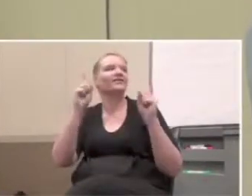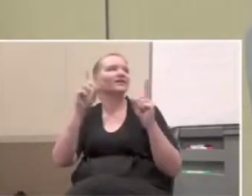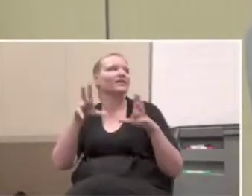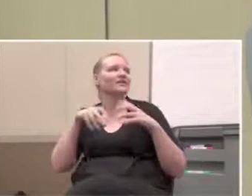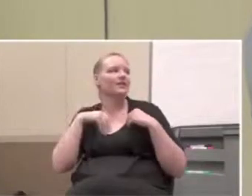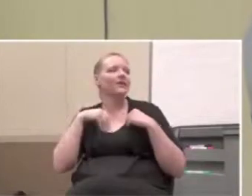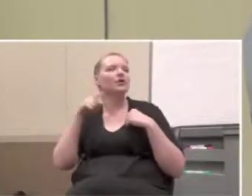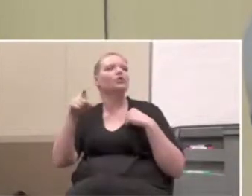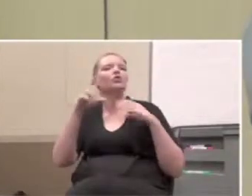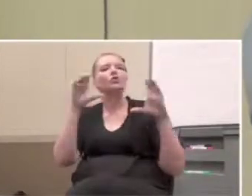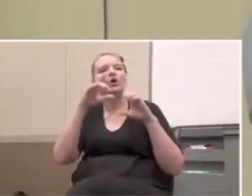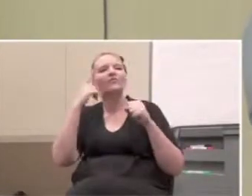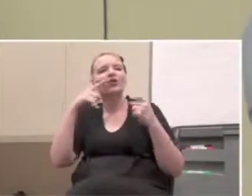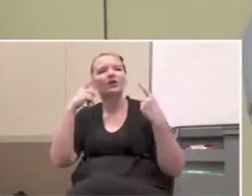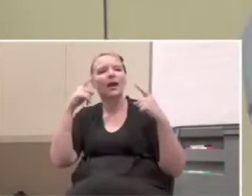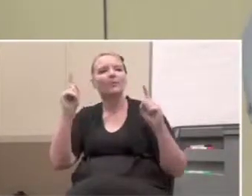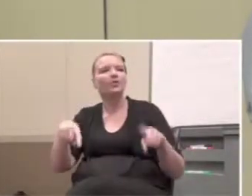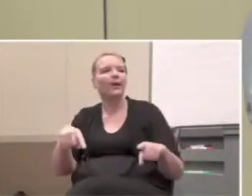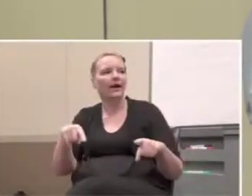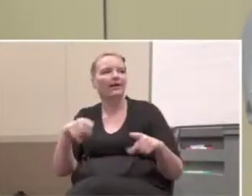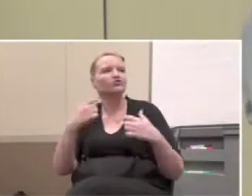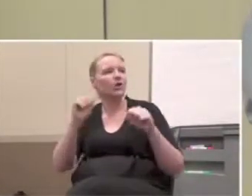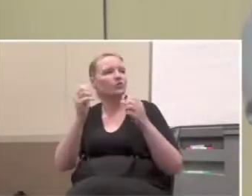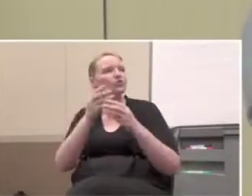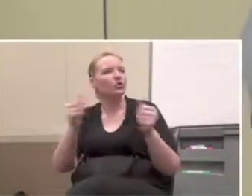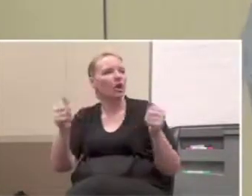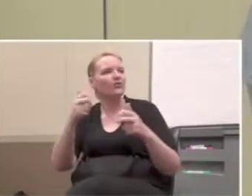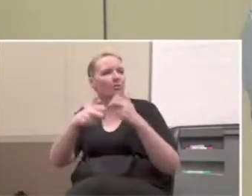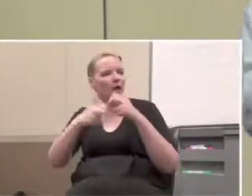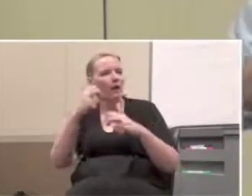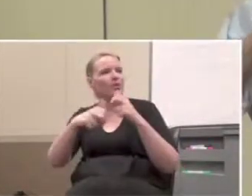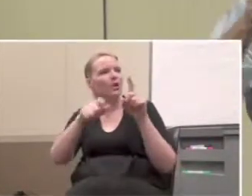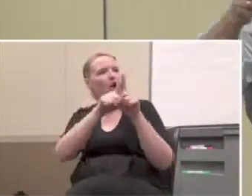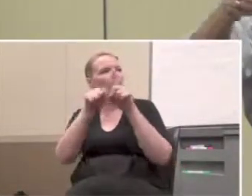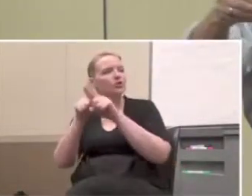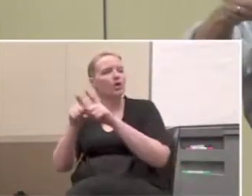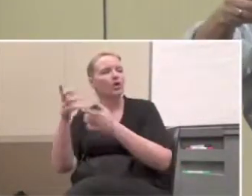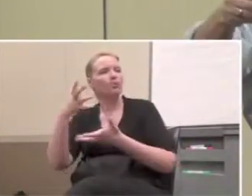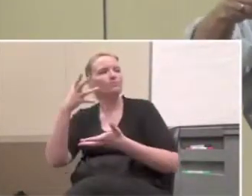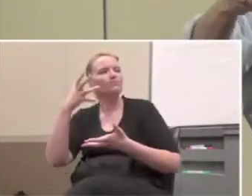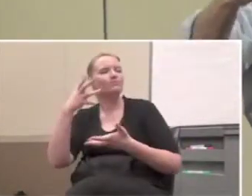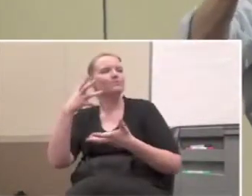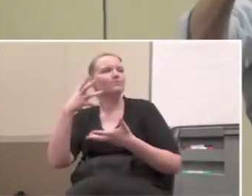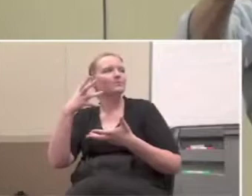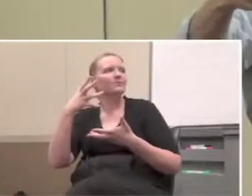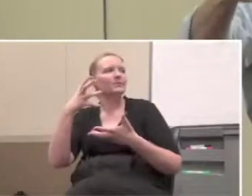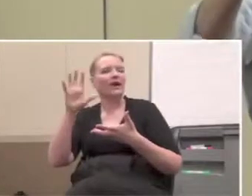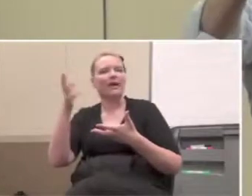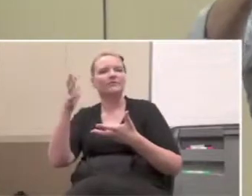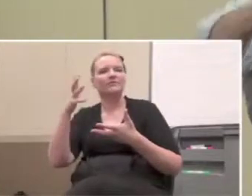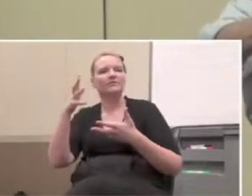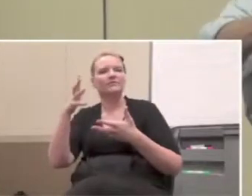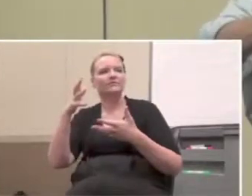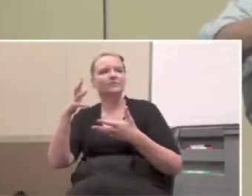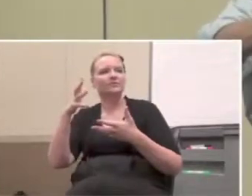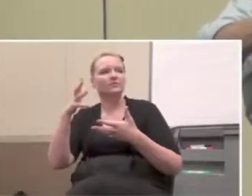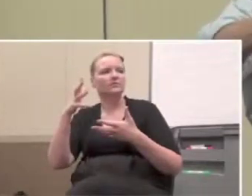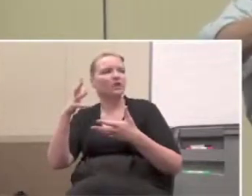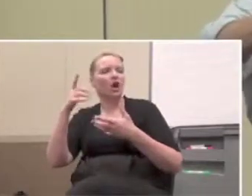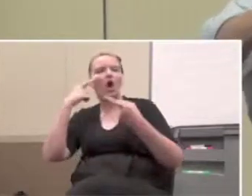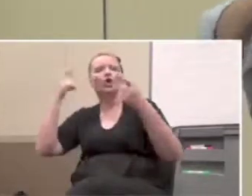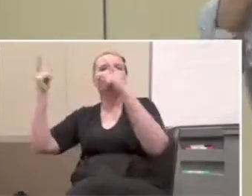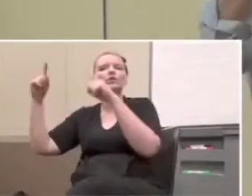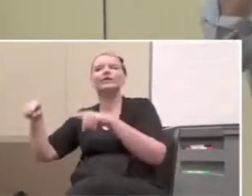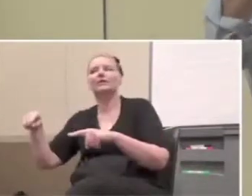for compromise, trying to come up with some type of solution, and you took it outside of yourselves and then had agreed on a code of